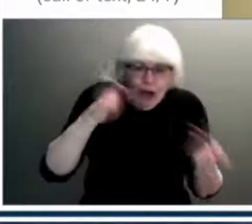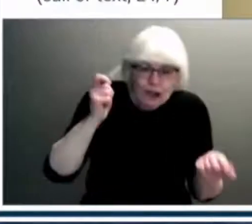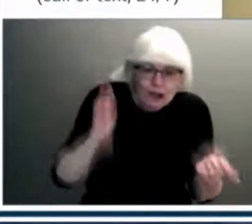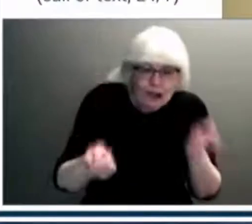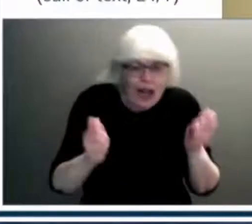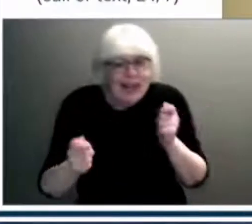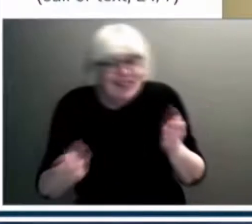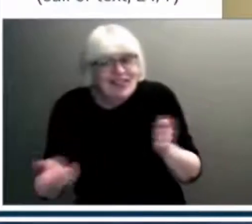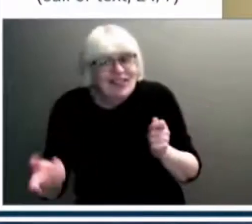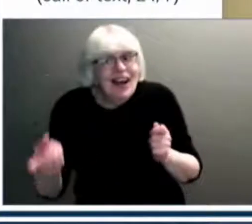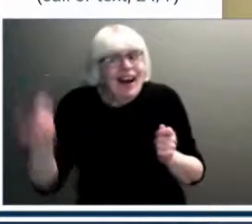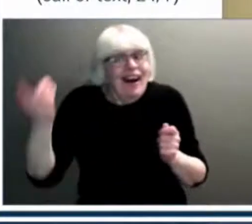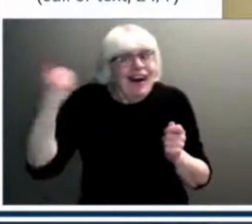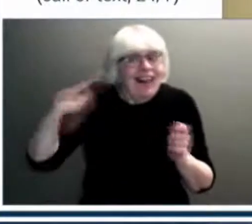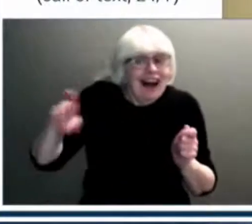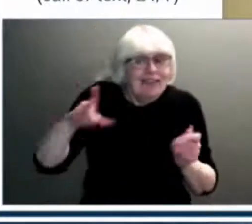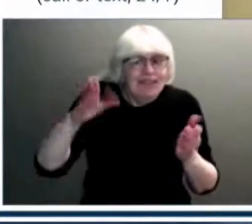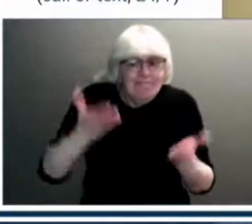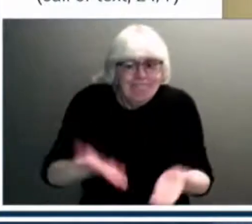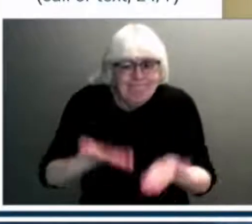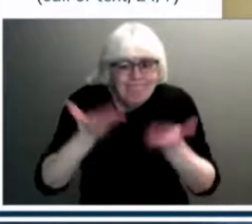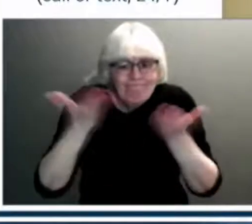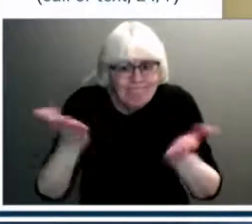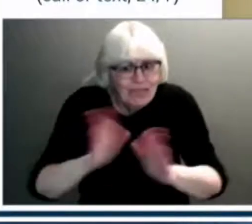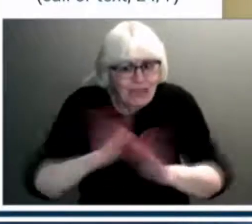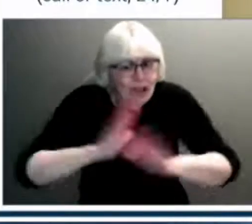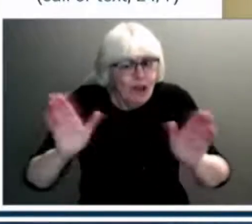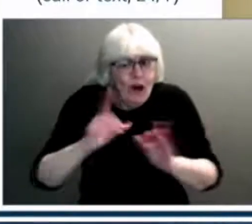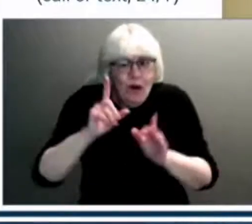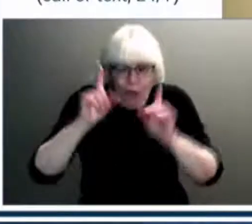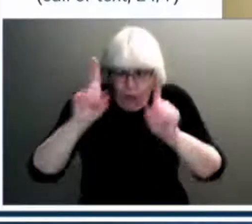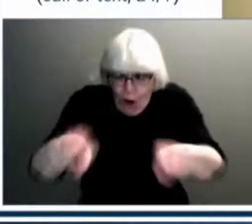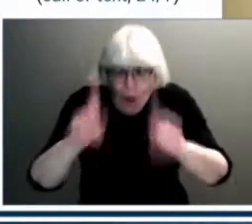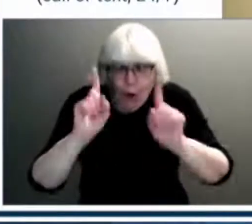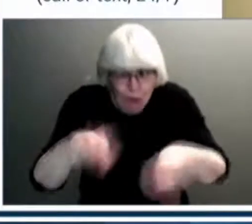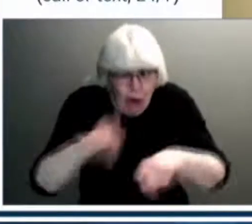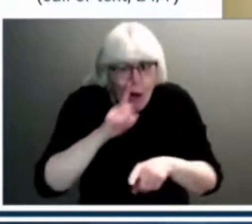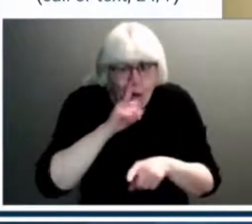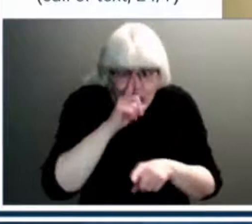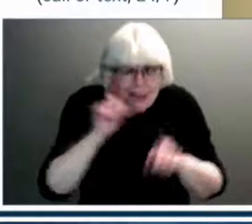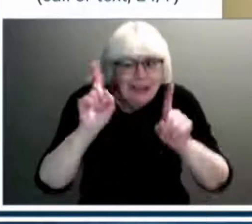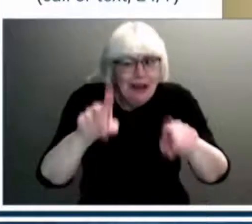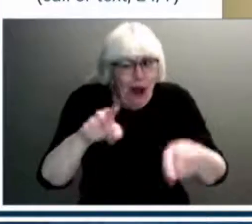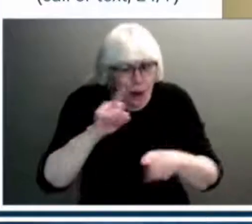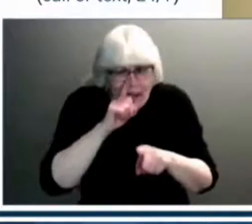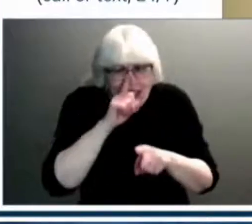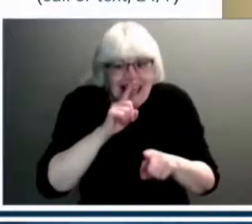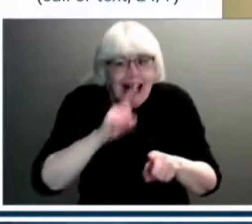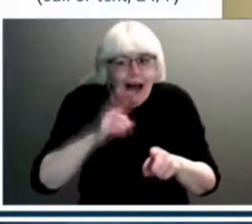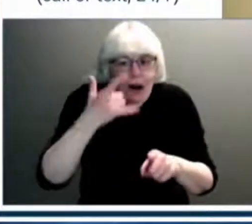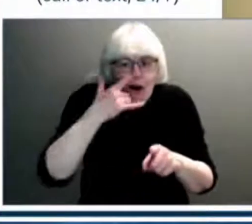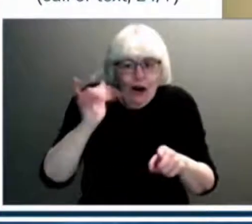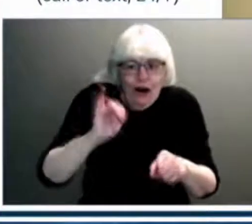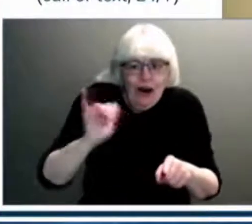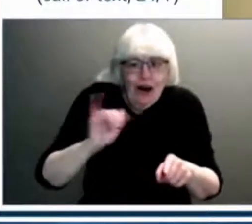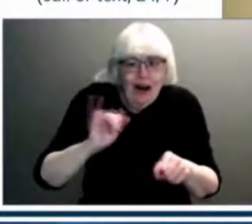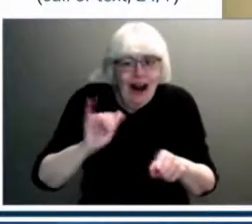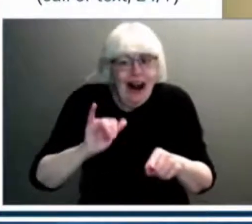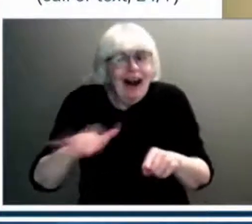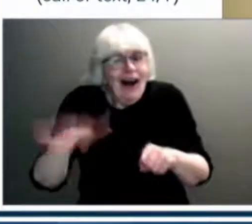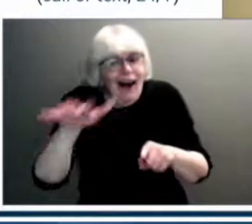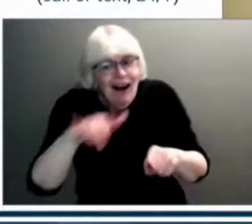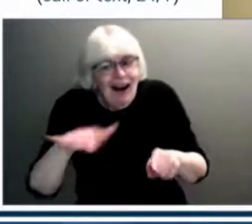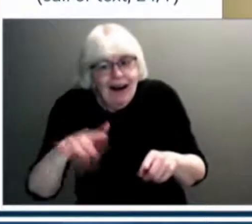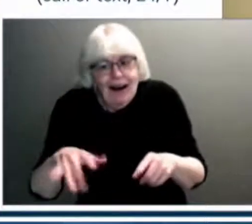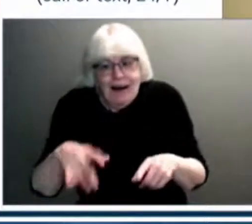as many cases as possible and stop the spread of the virus. Then along came Omicron, and now we're